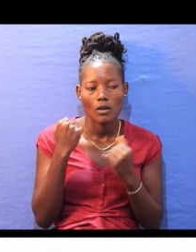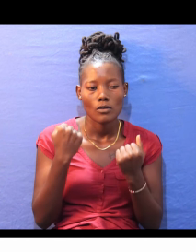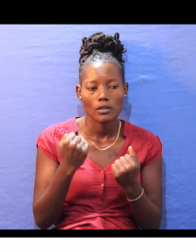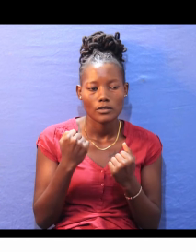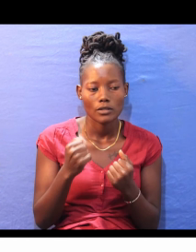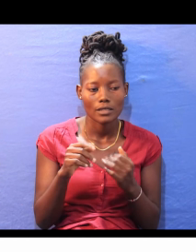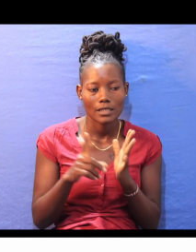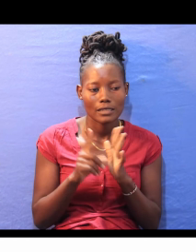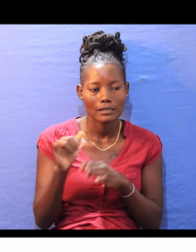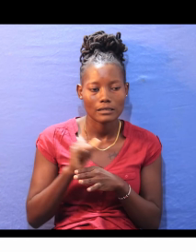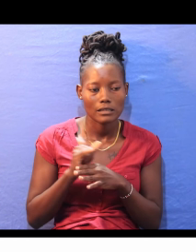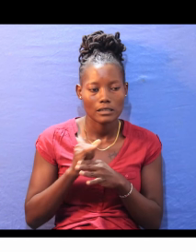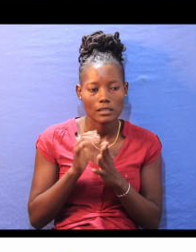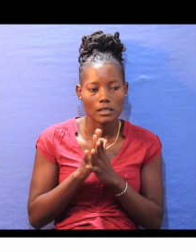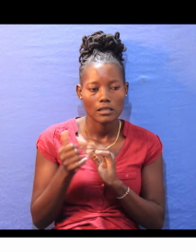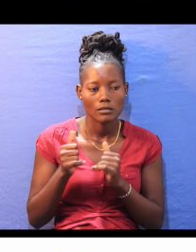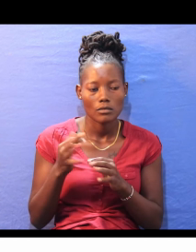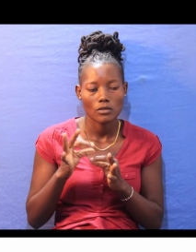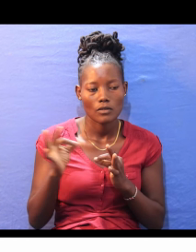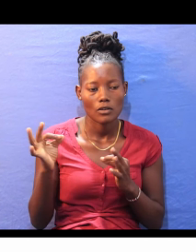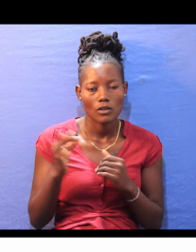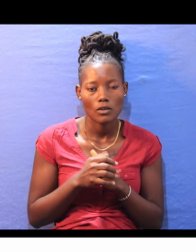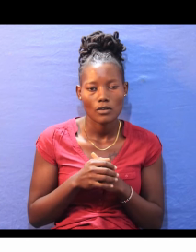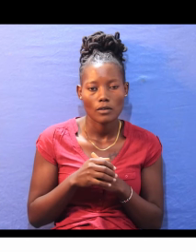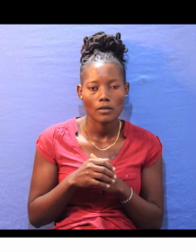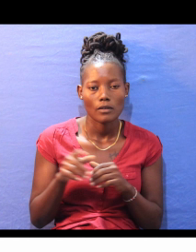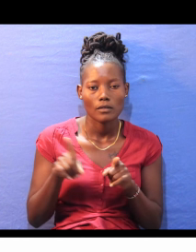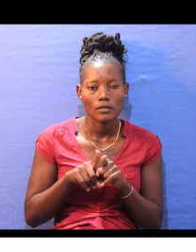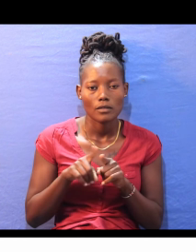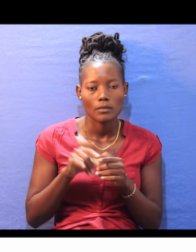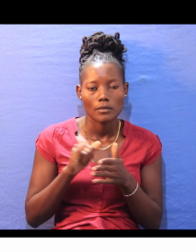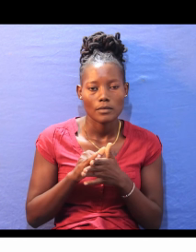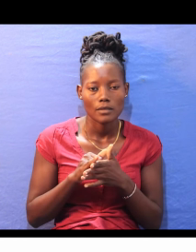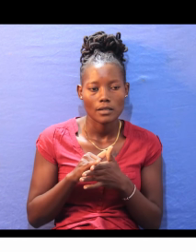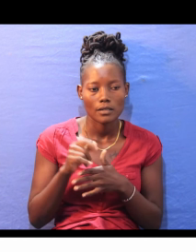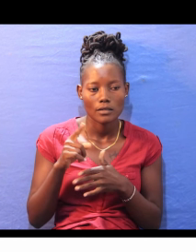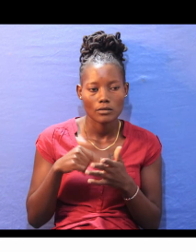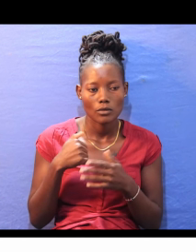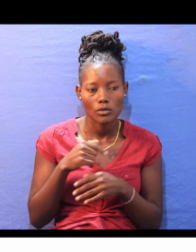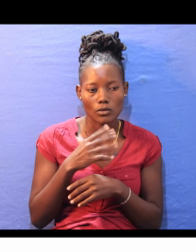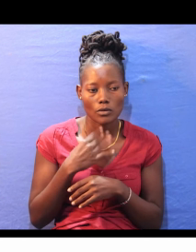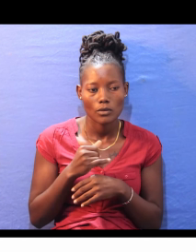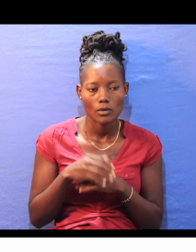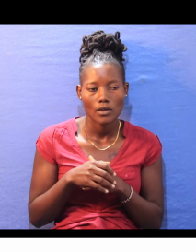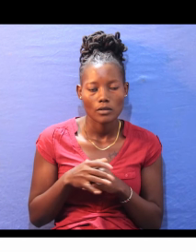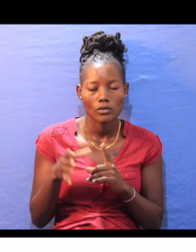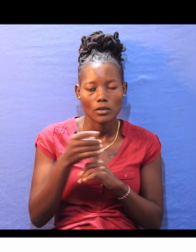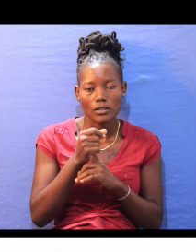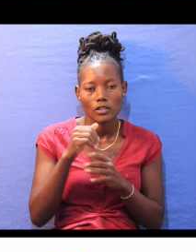and sport for a long and extended period of time. And that is absolutely what we need to succeed in